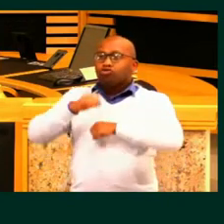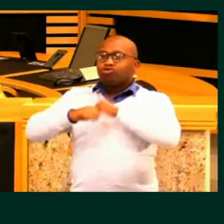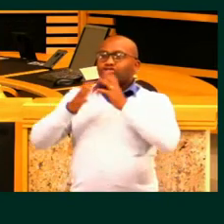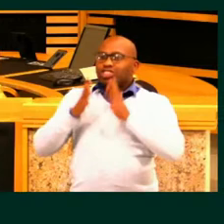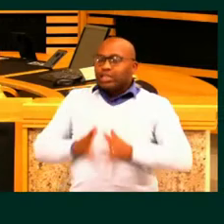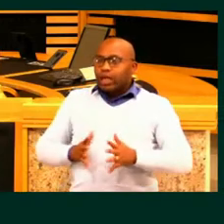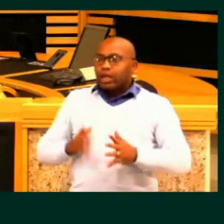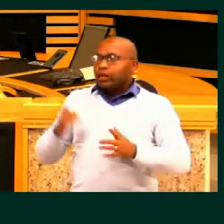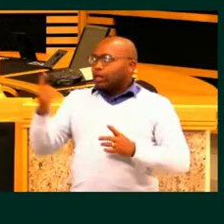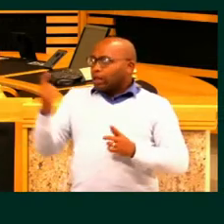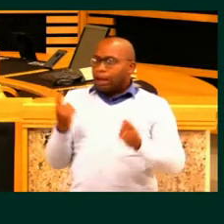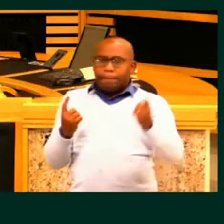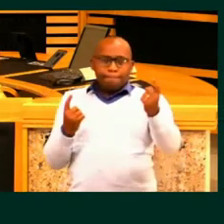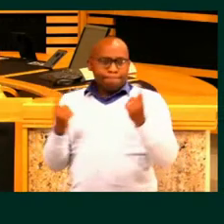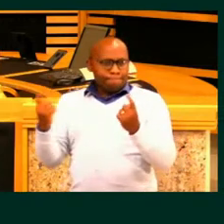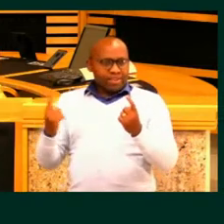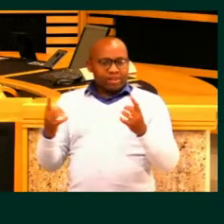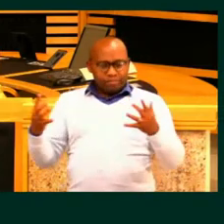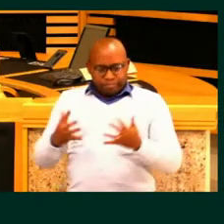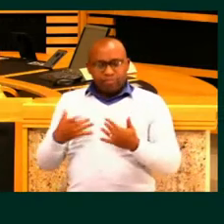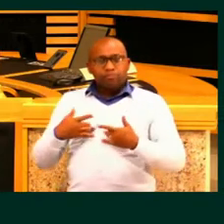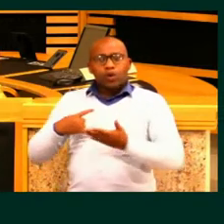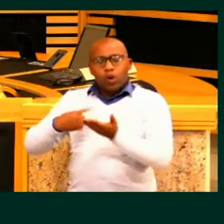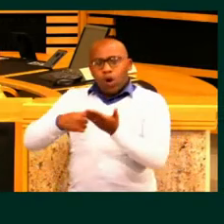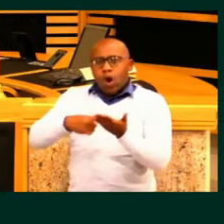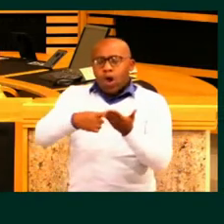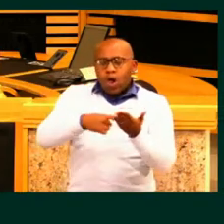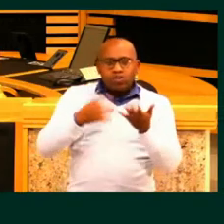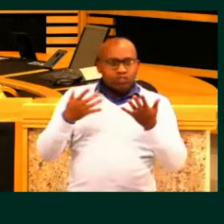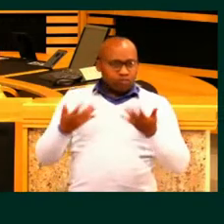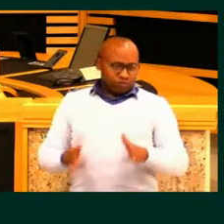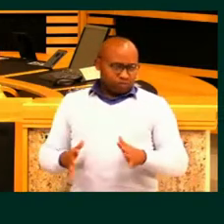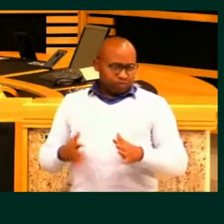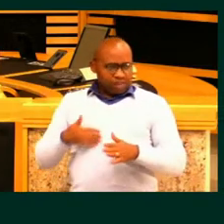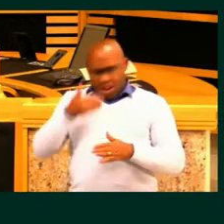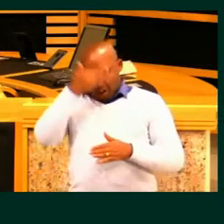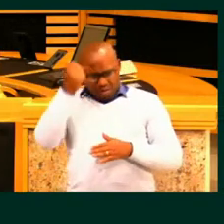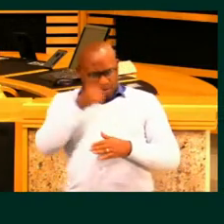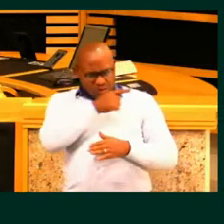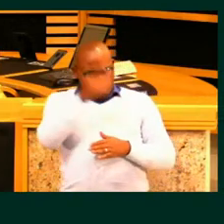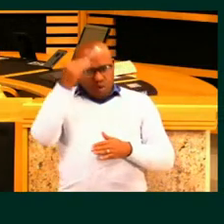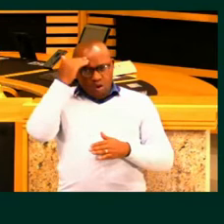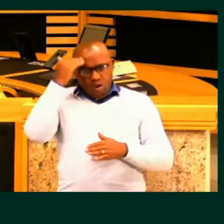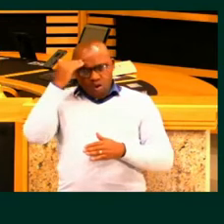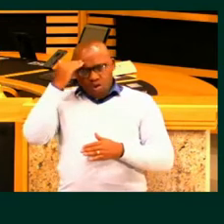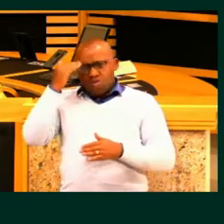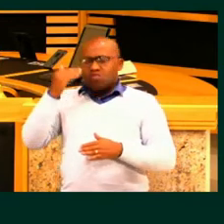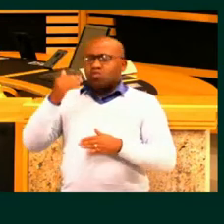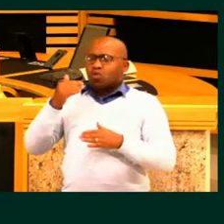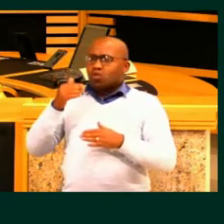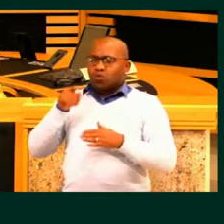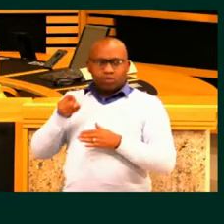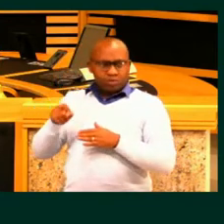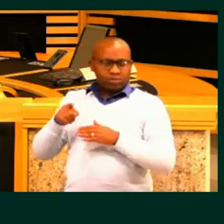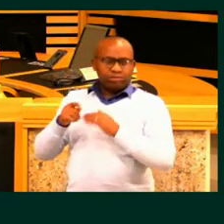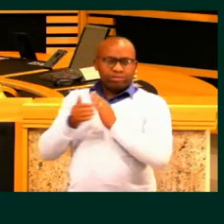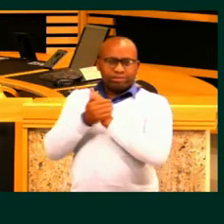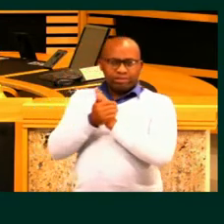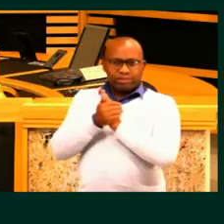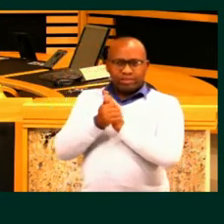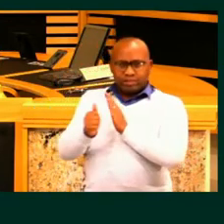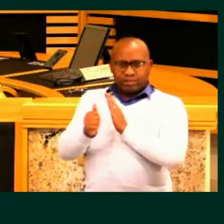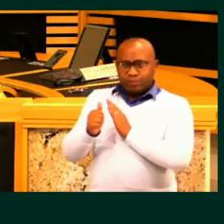who speak up whether they are Engineers I work with Engineers who went to visit this road